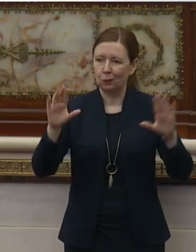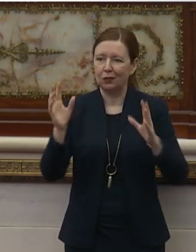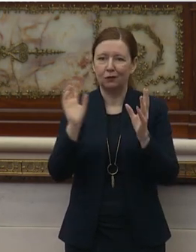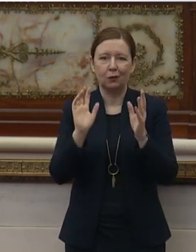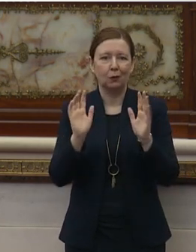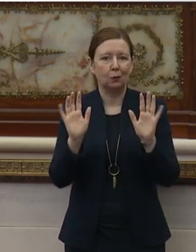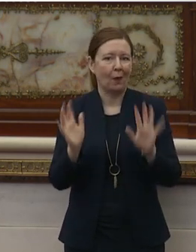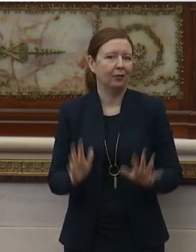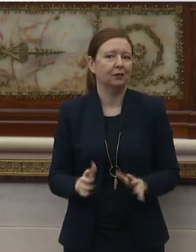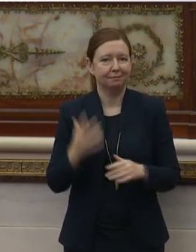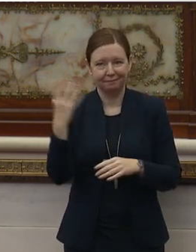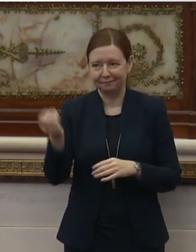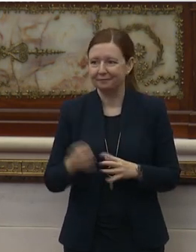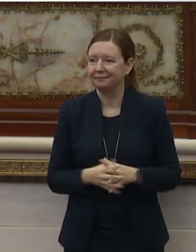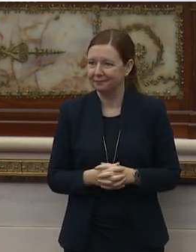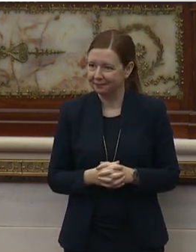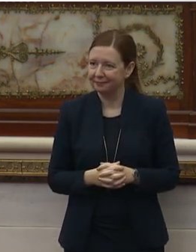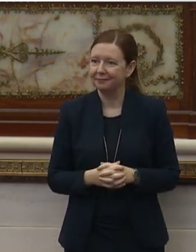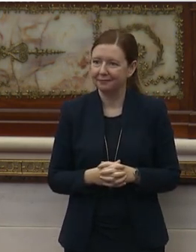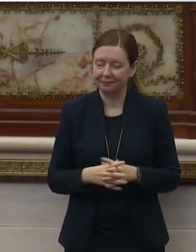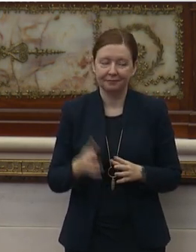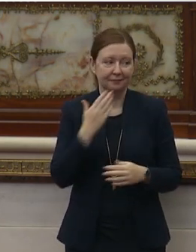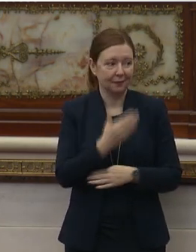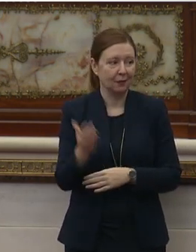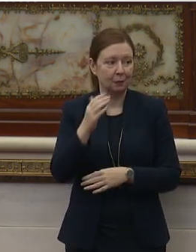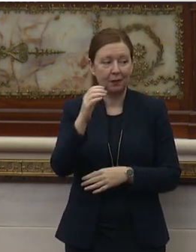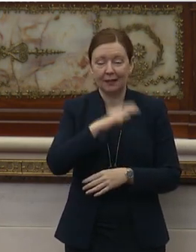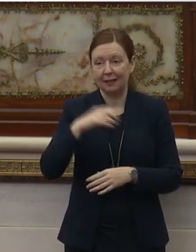weather. Good morning, Council Lady.